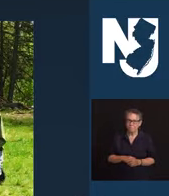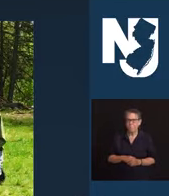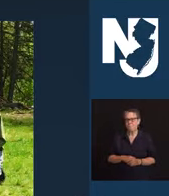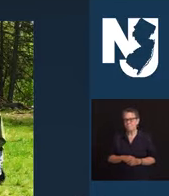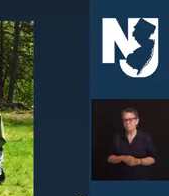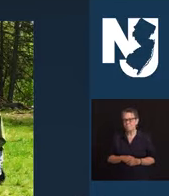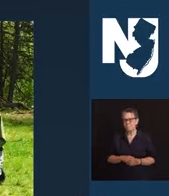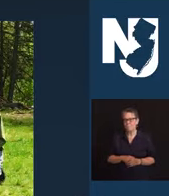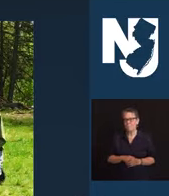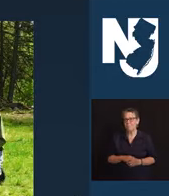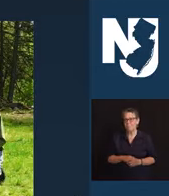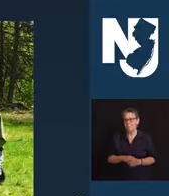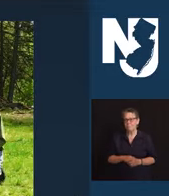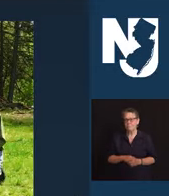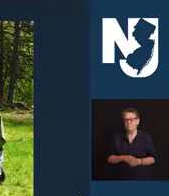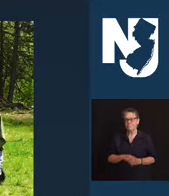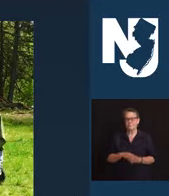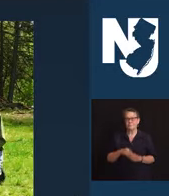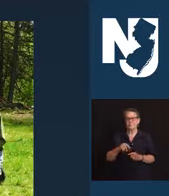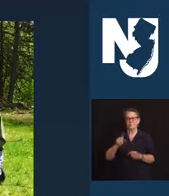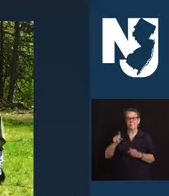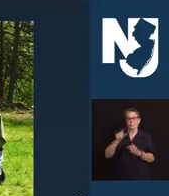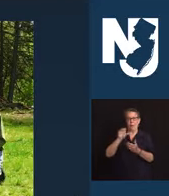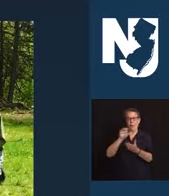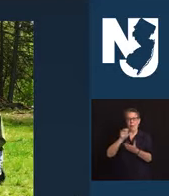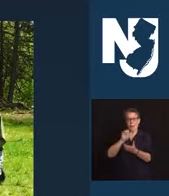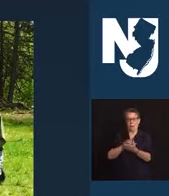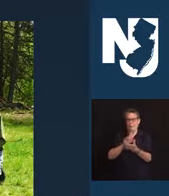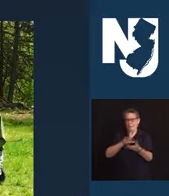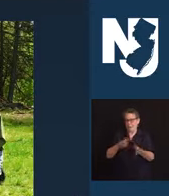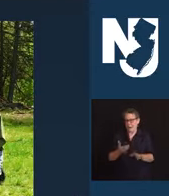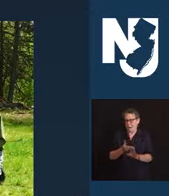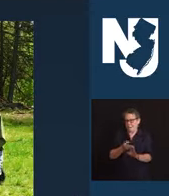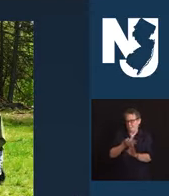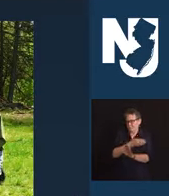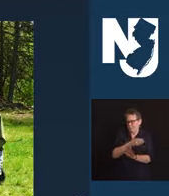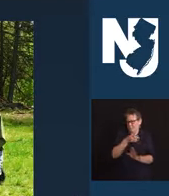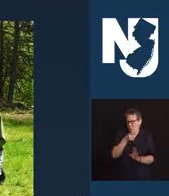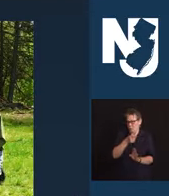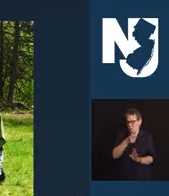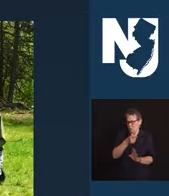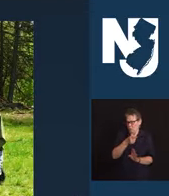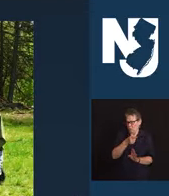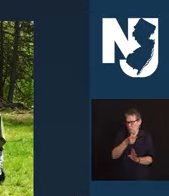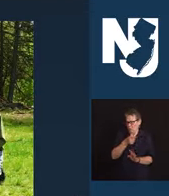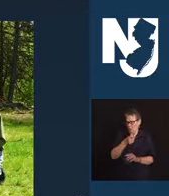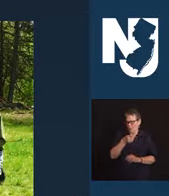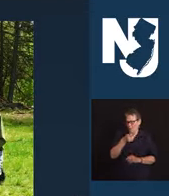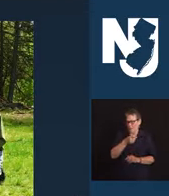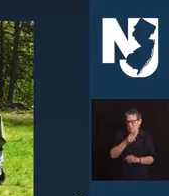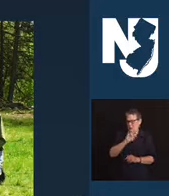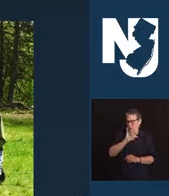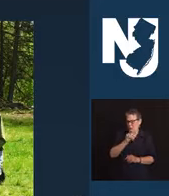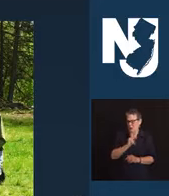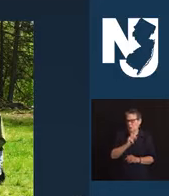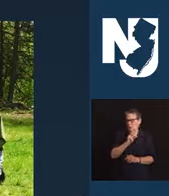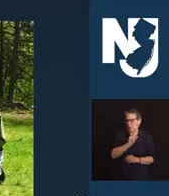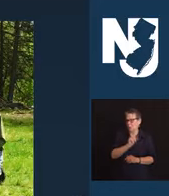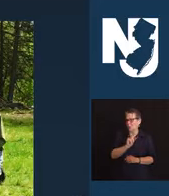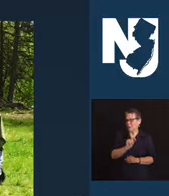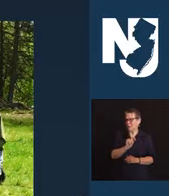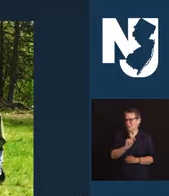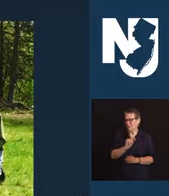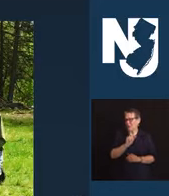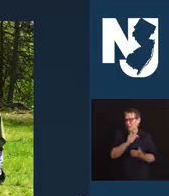Phyllis was predeceased by her husband of 68 years, Gerald, and he passed just in January of 2020, and she was also